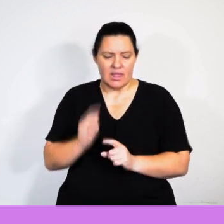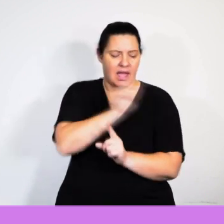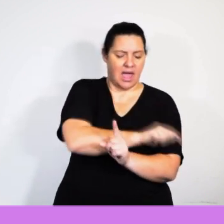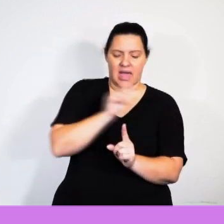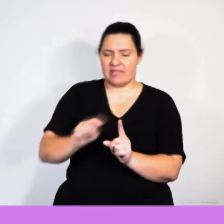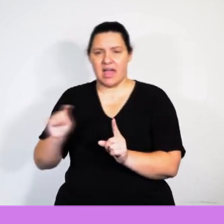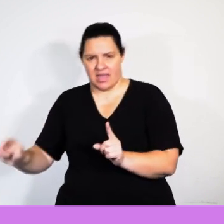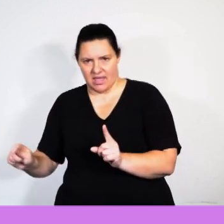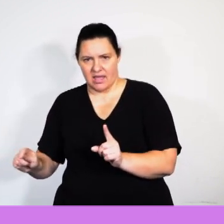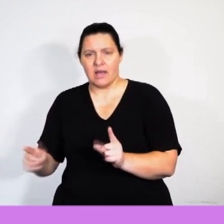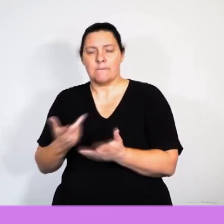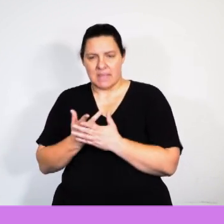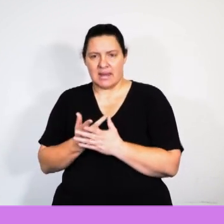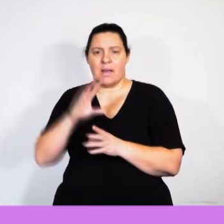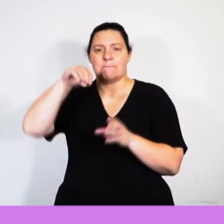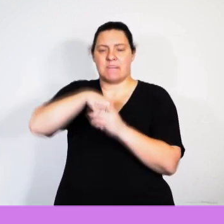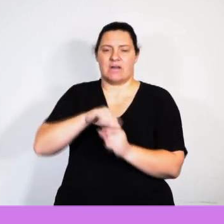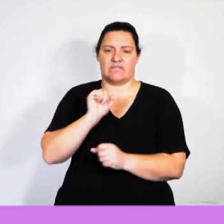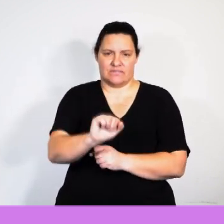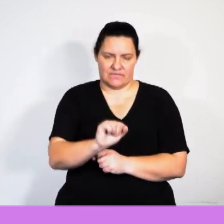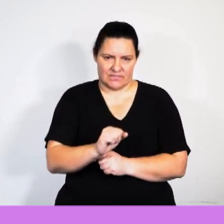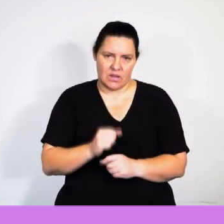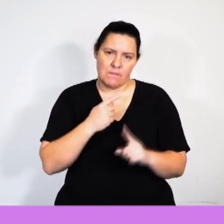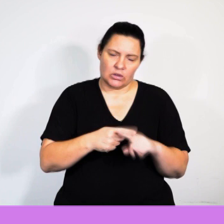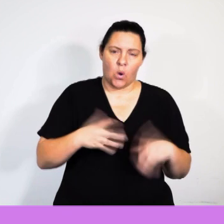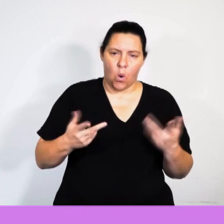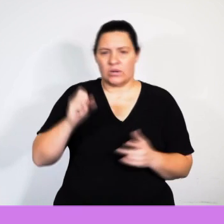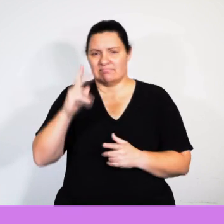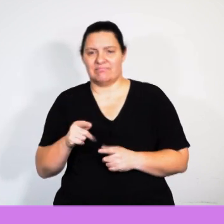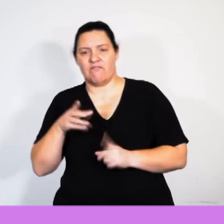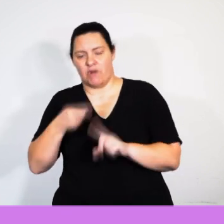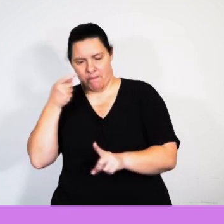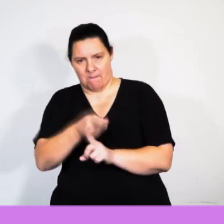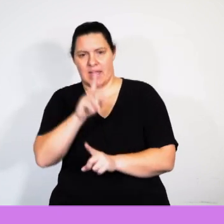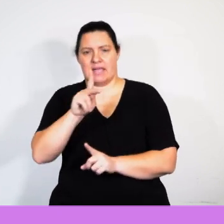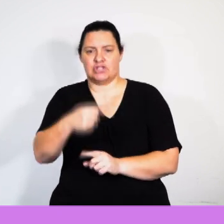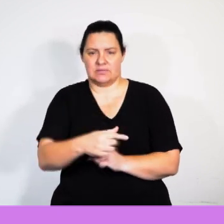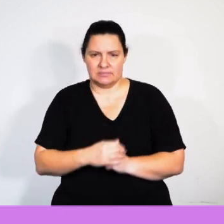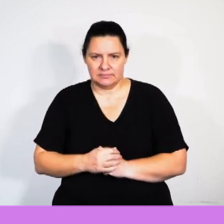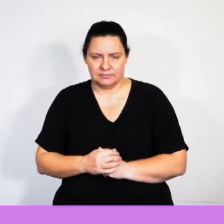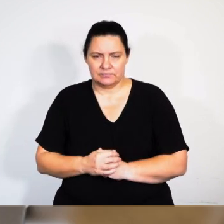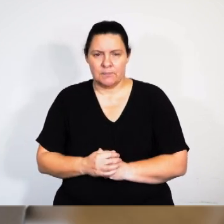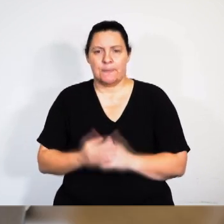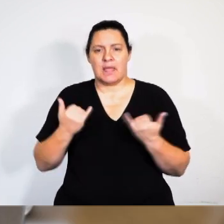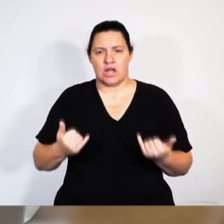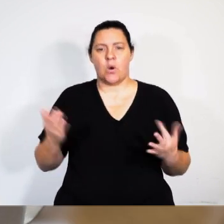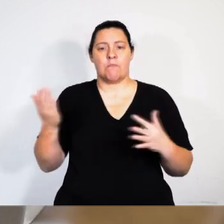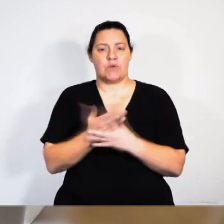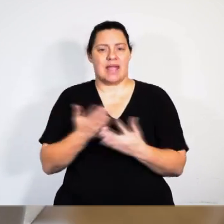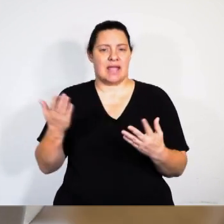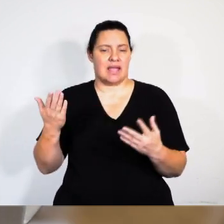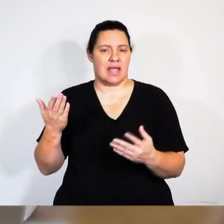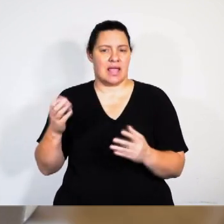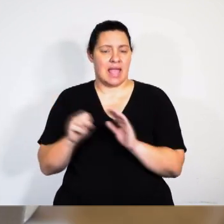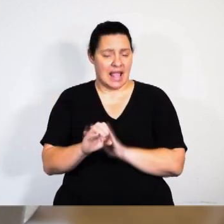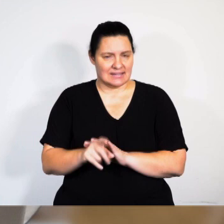kilograms. The other units, such as gram and milligram, are multiples of kilograms. Let us quickly go on